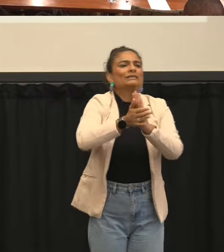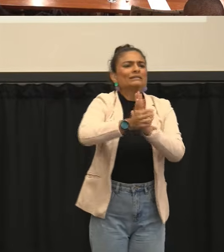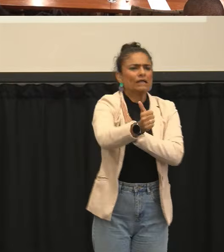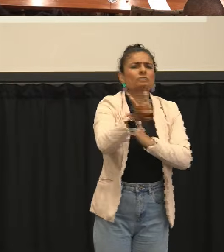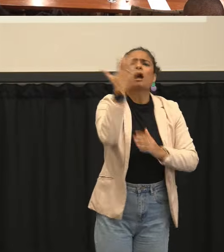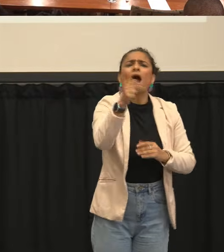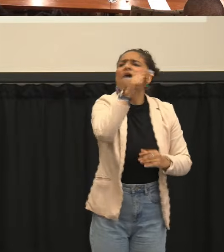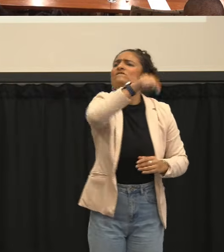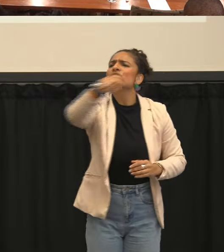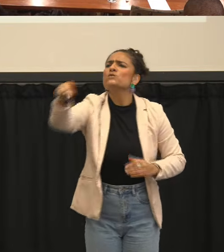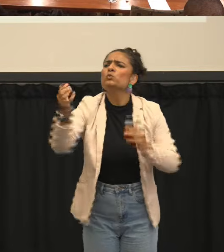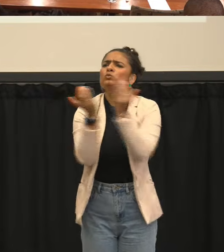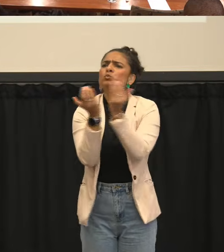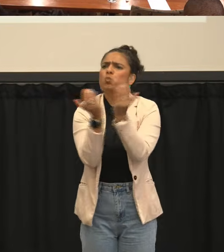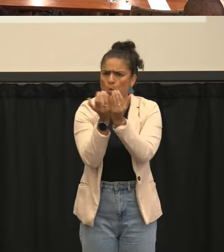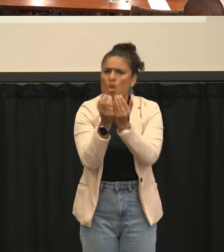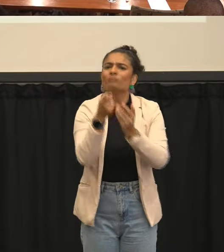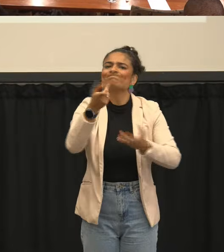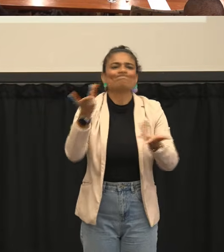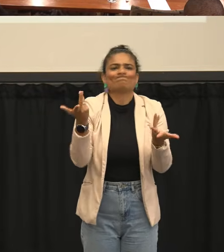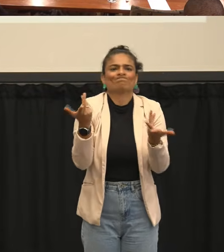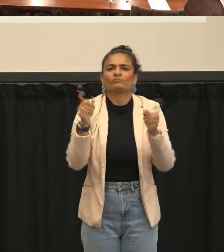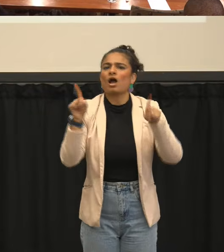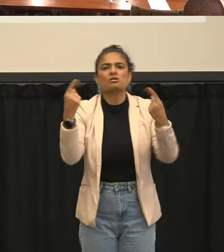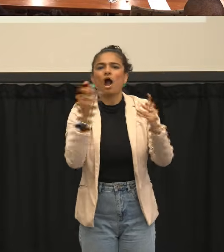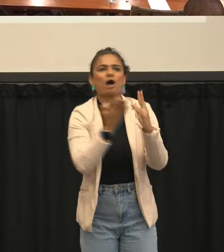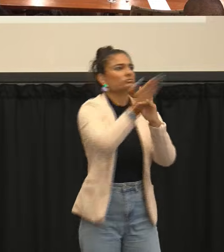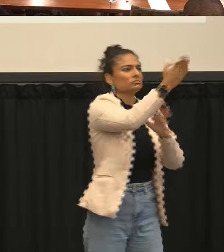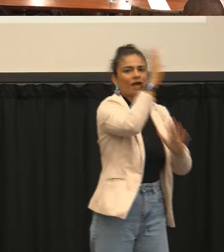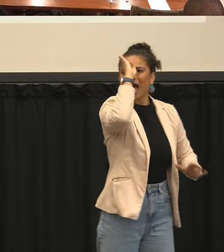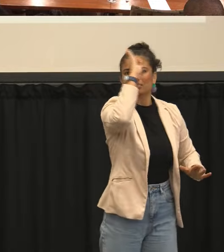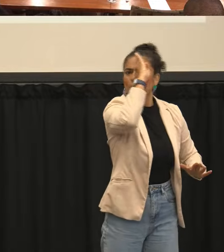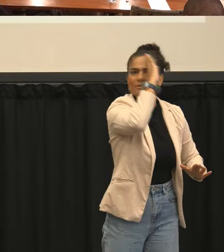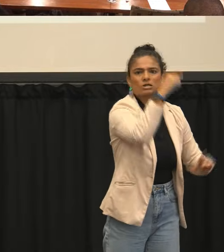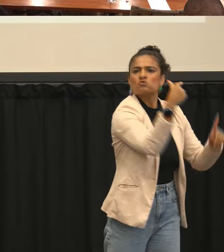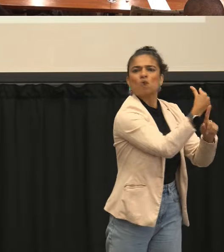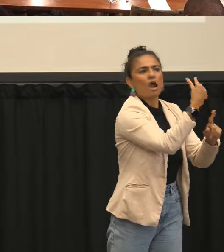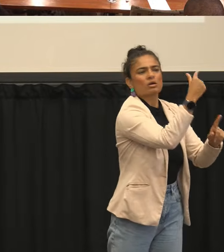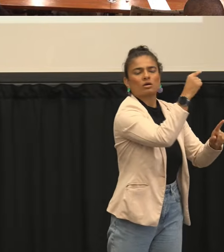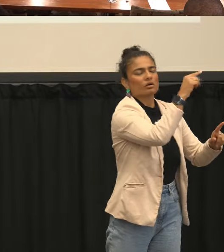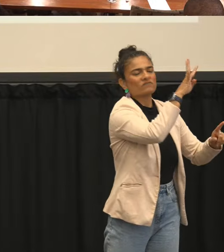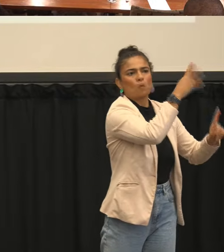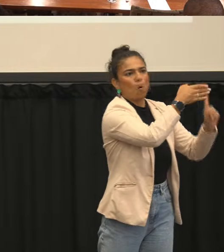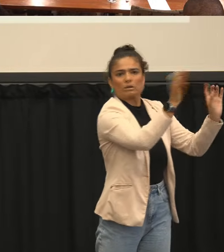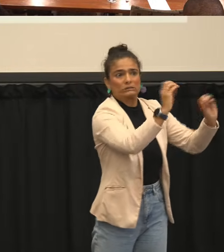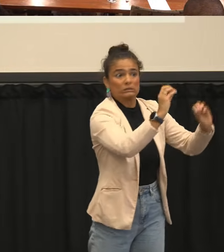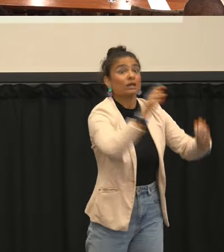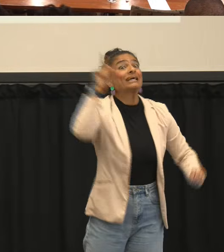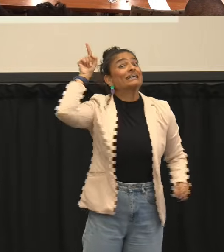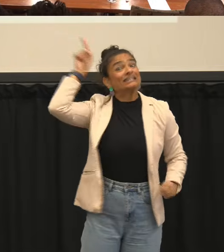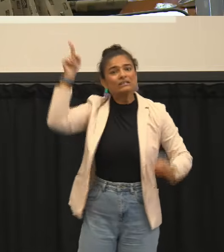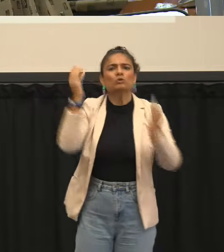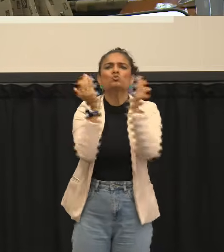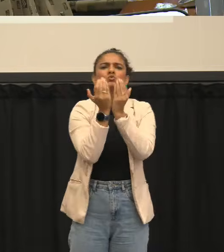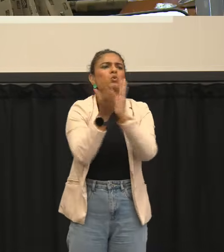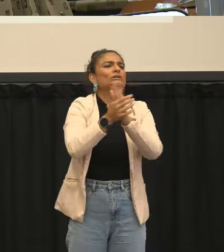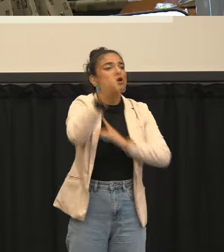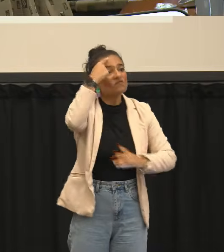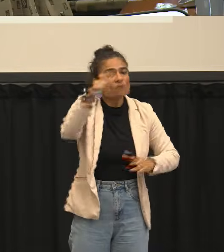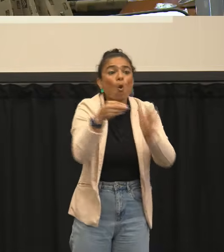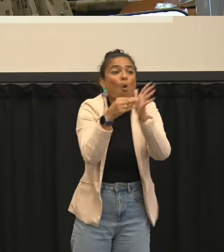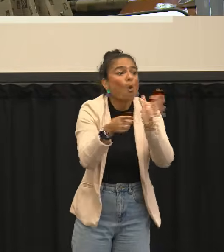Okay, so this is School of Skills. Within the deaf schools, when there is